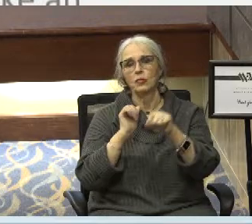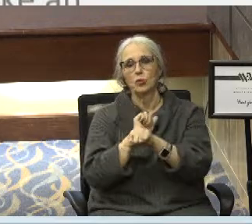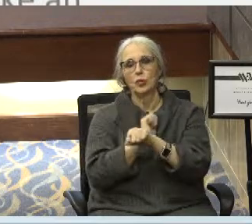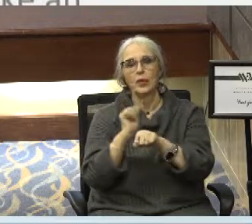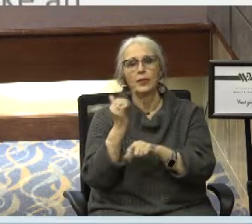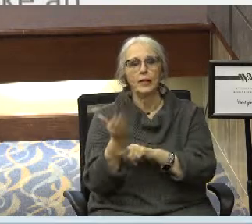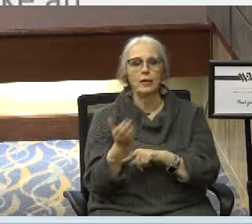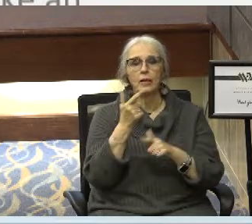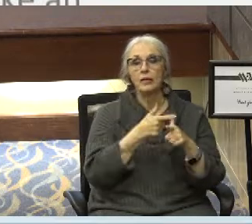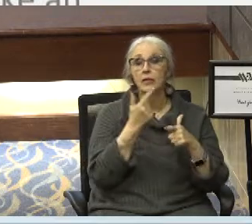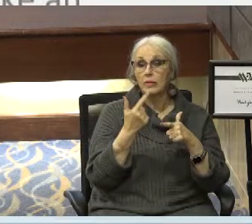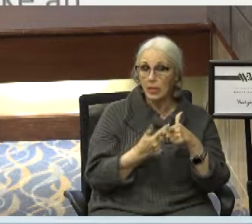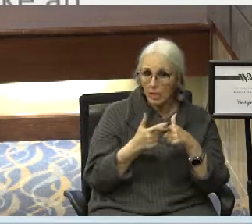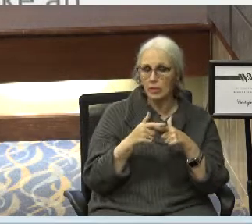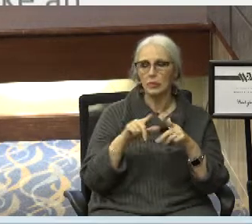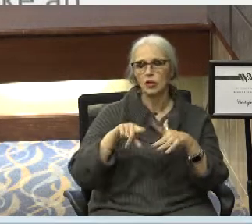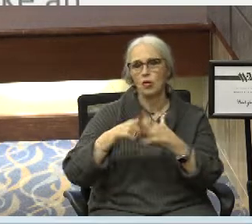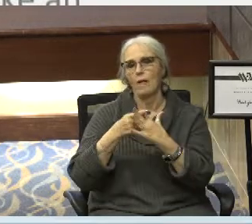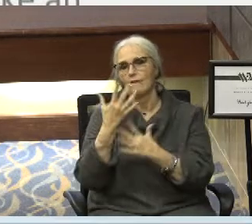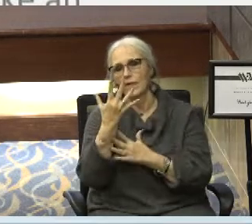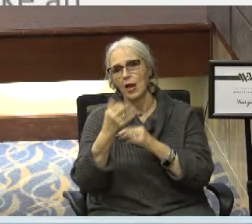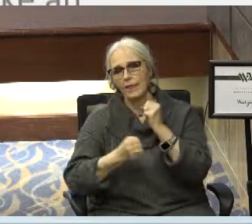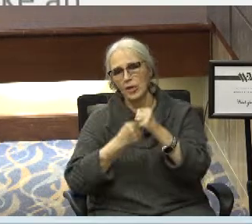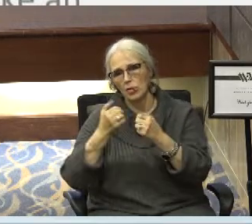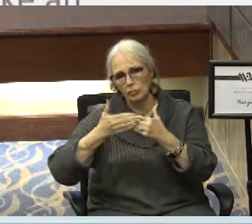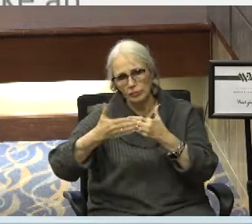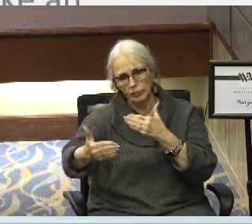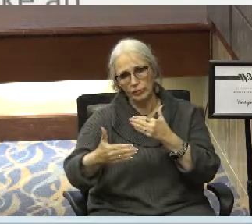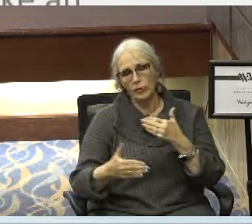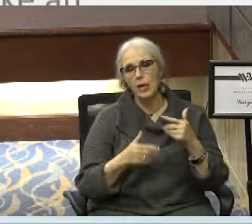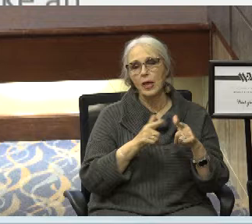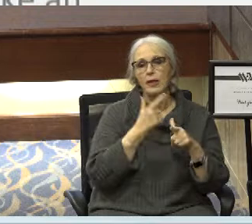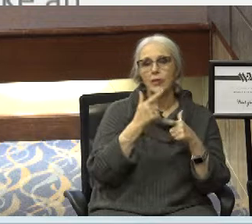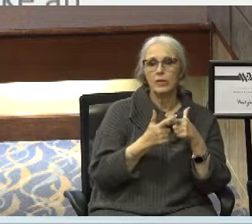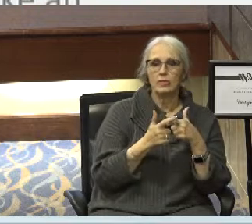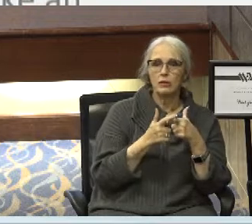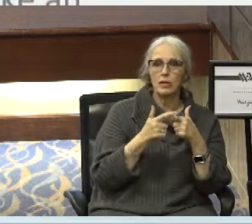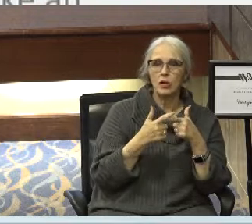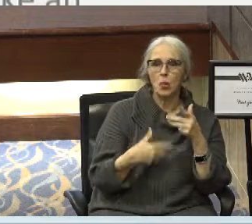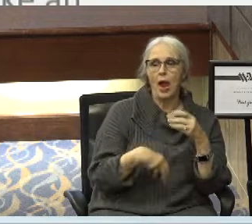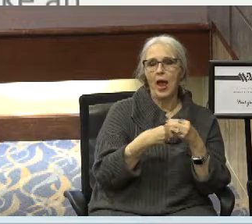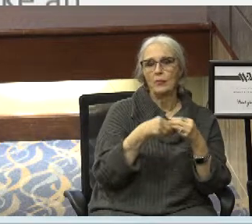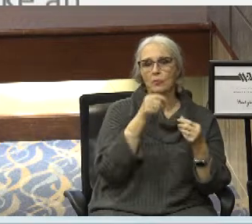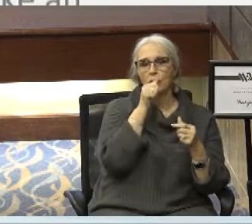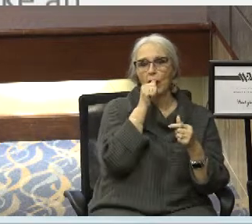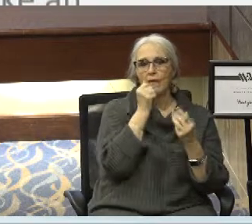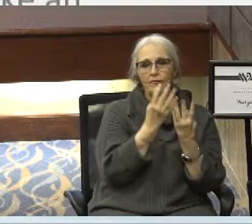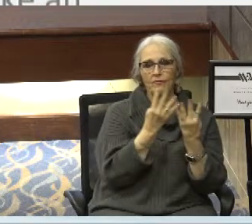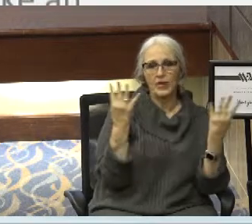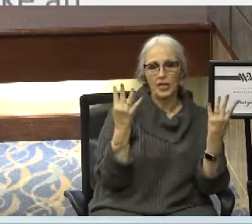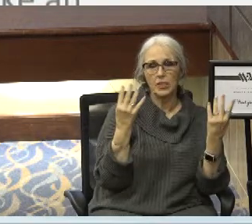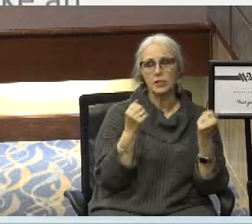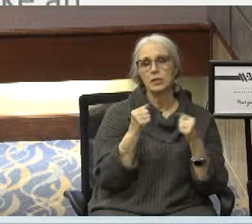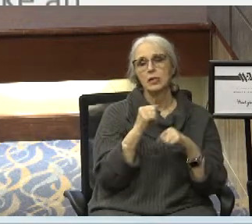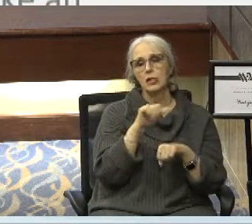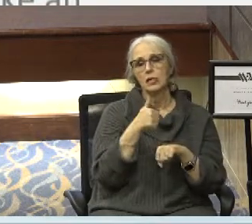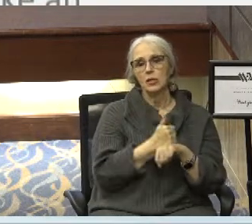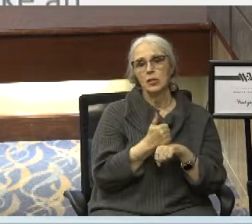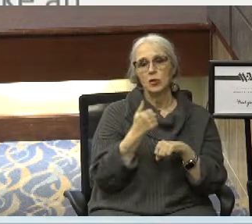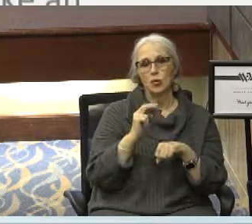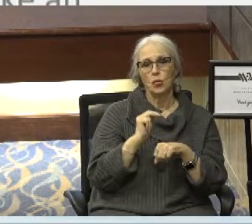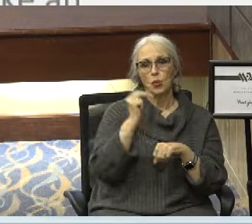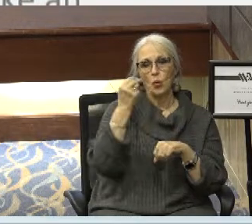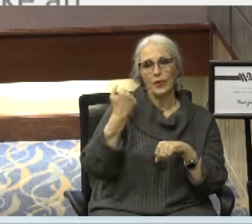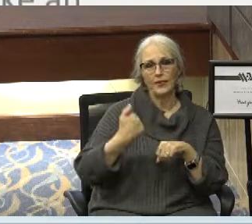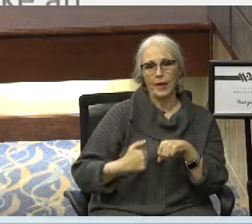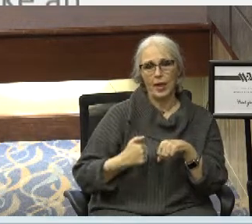Commission did add a condition to add a privacy fence to be installed along the northern property line